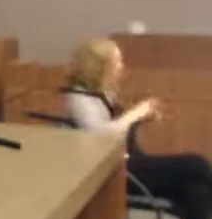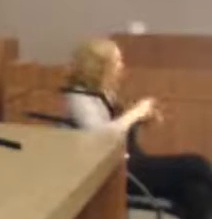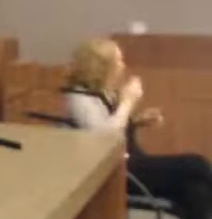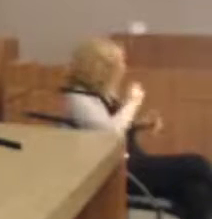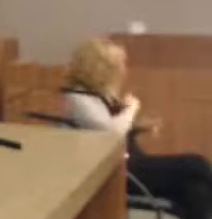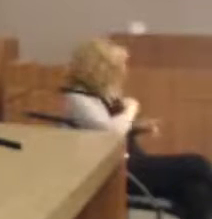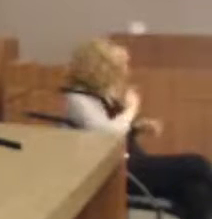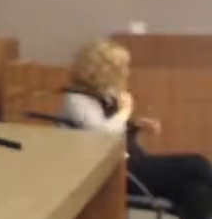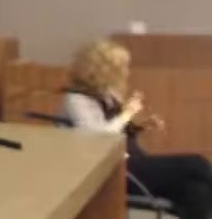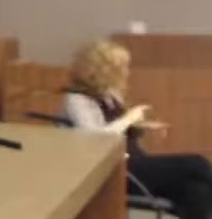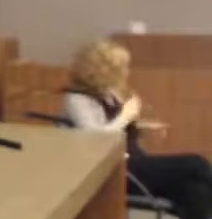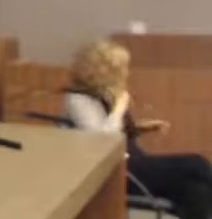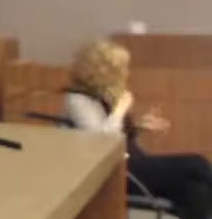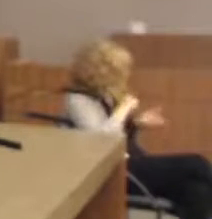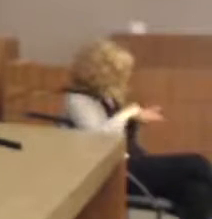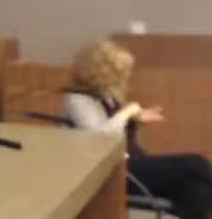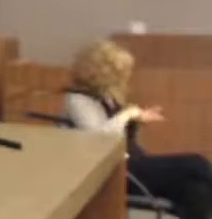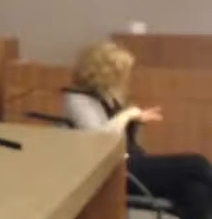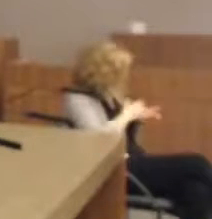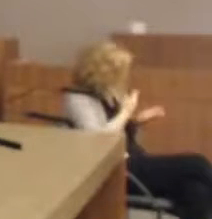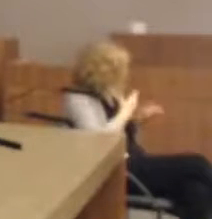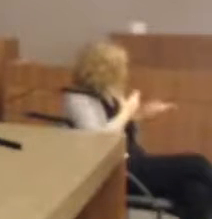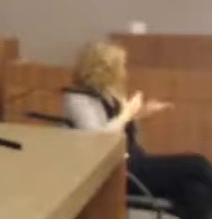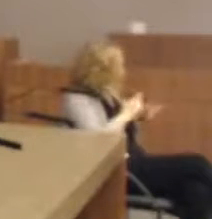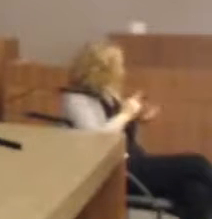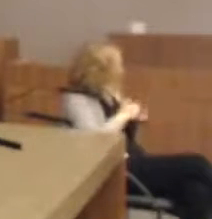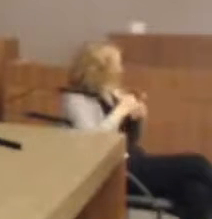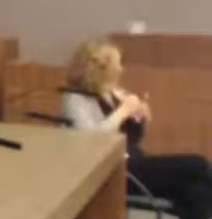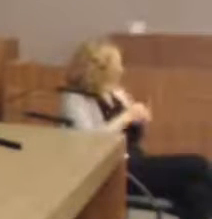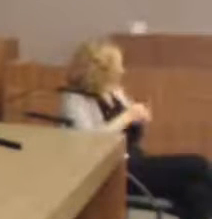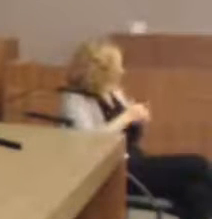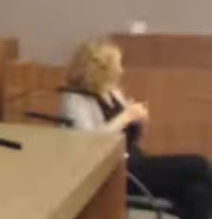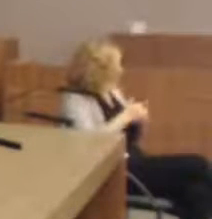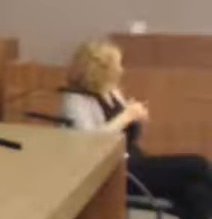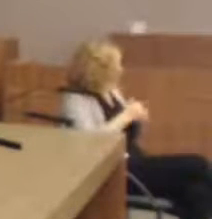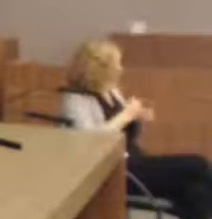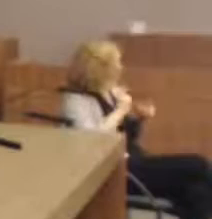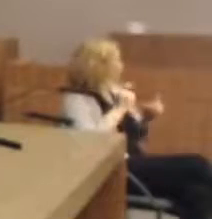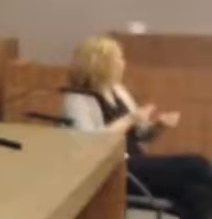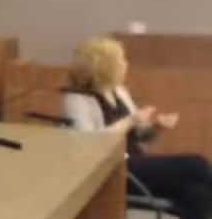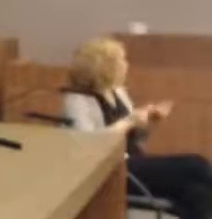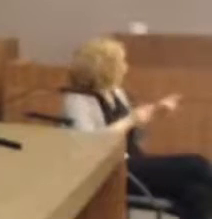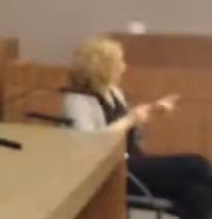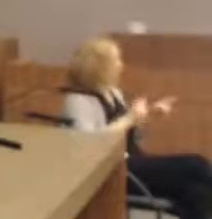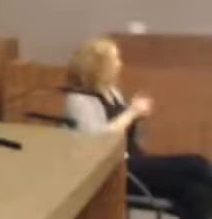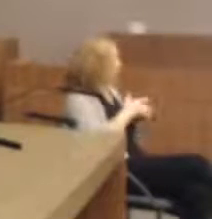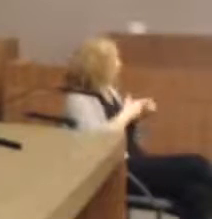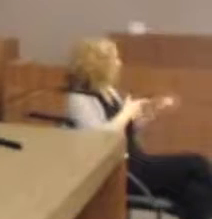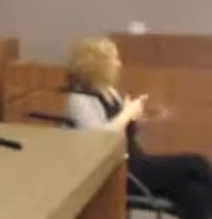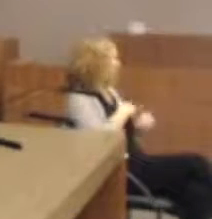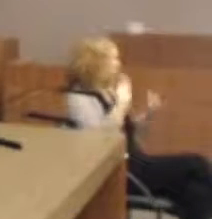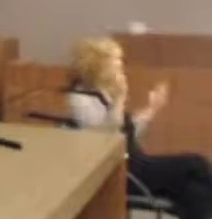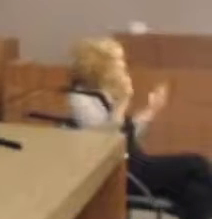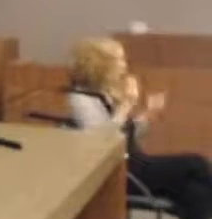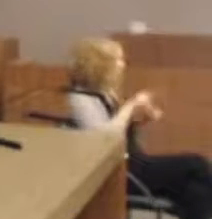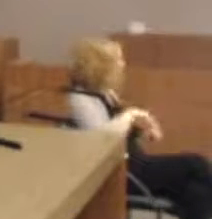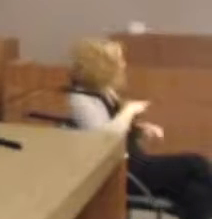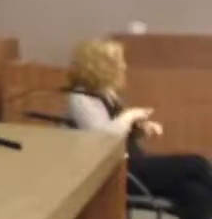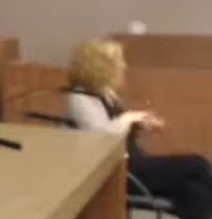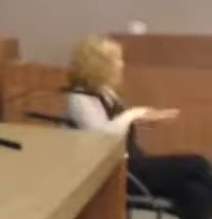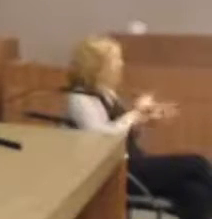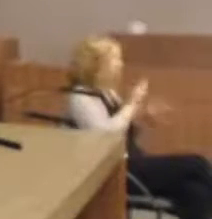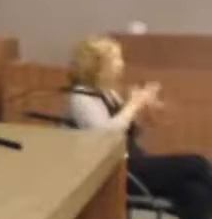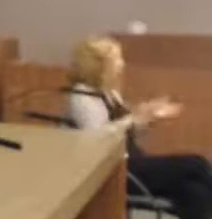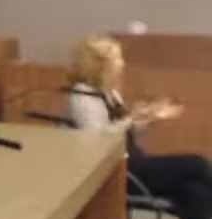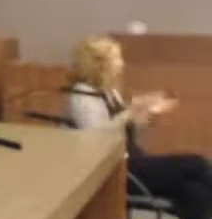police report says maybe you were contributing, oh my God, then that blows up in their face because of course, this horrible